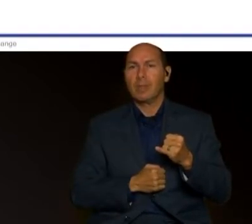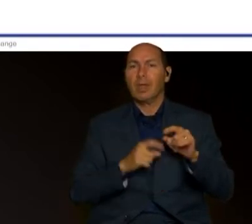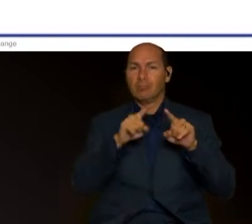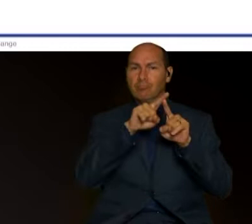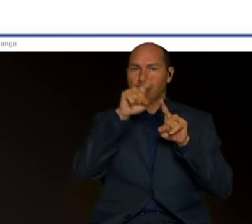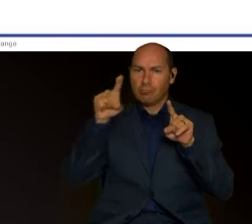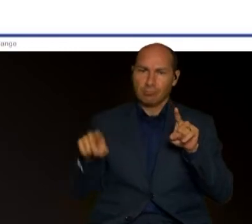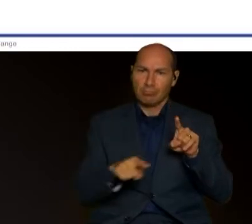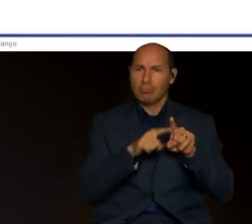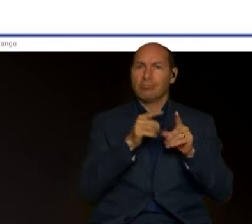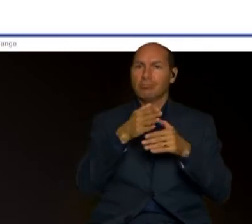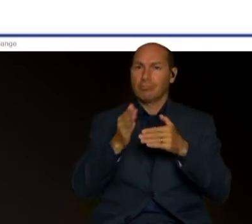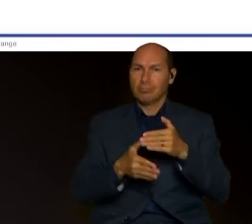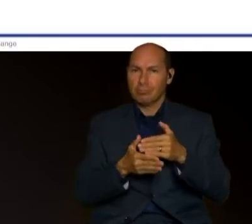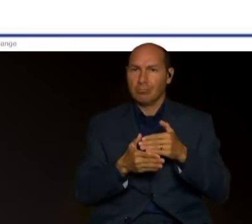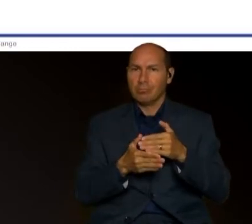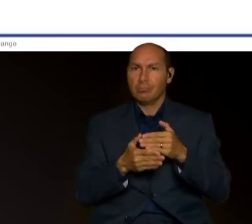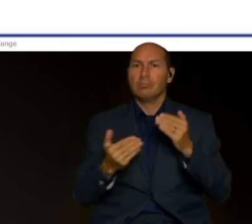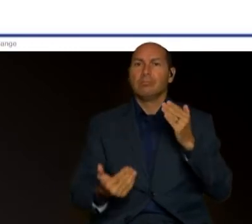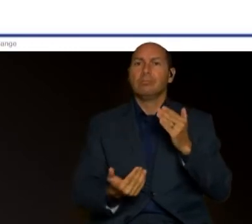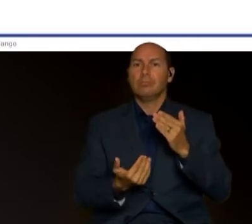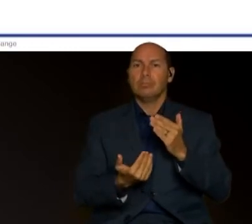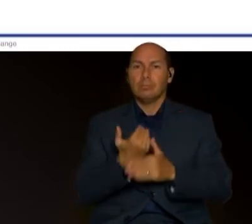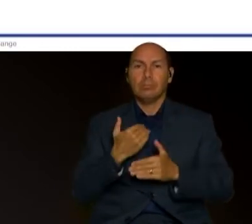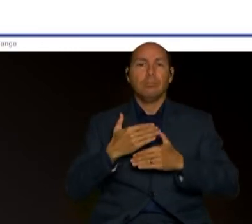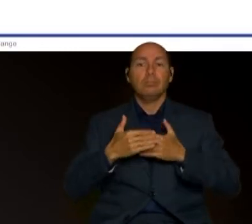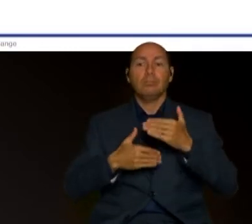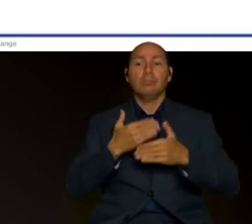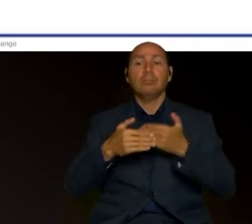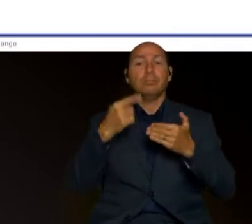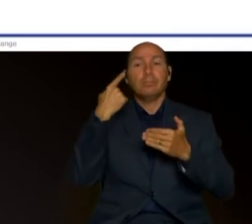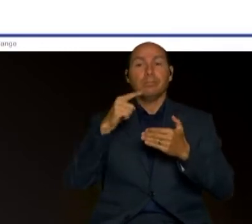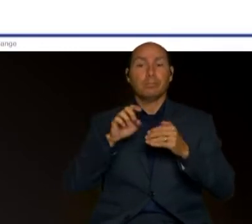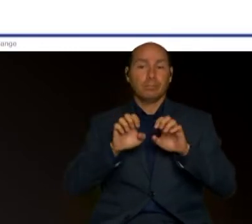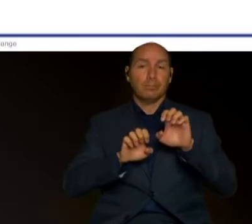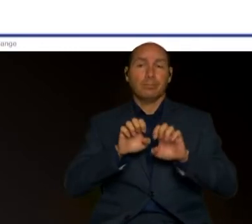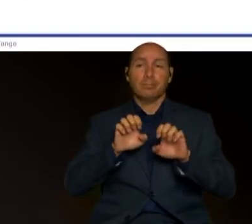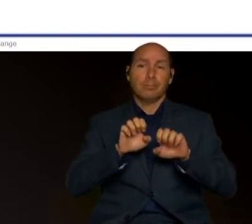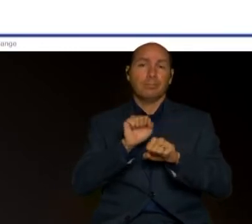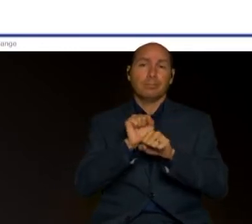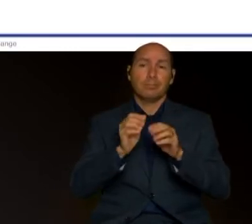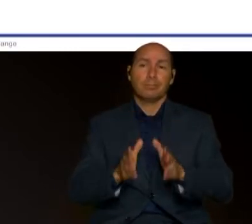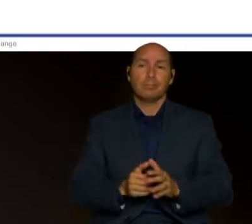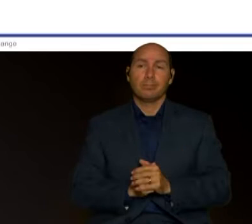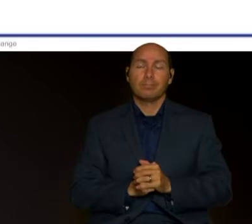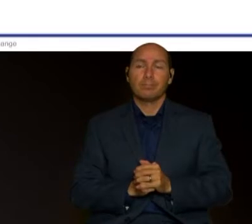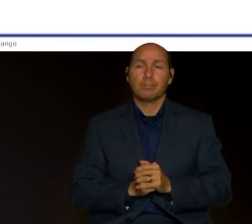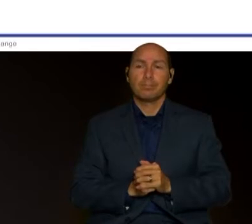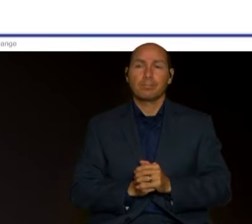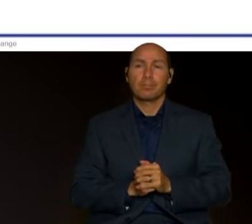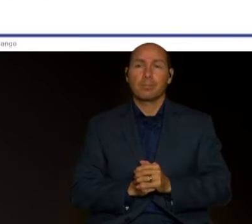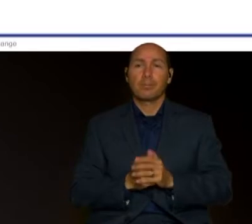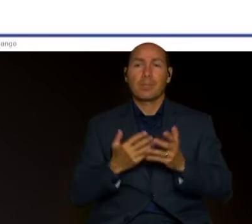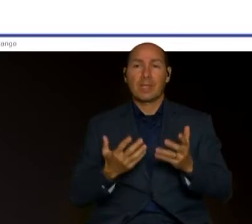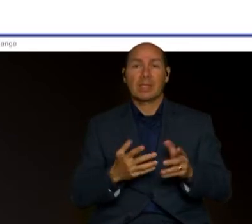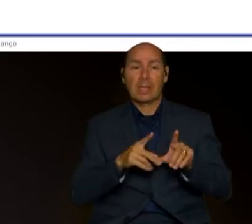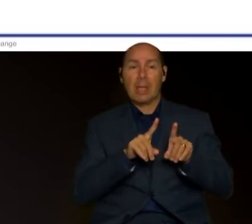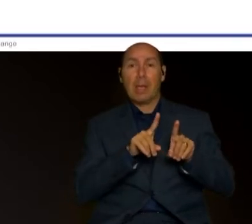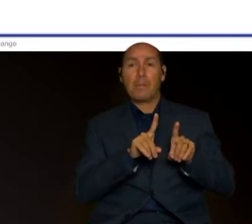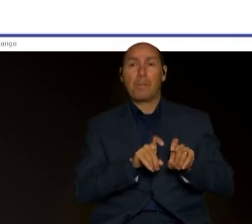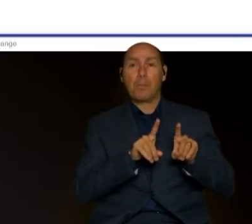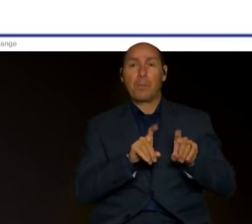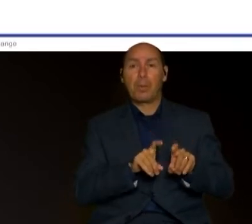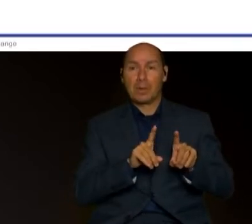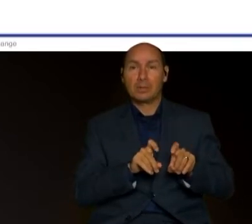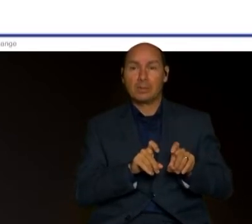structures. And then to end the cycle, we began a new employee evaluation process. So the pilot